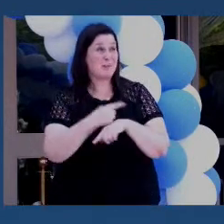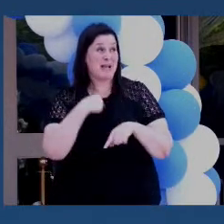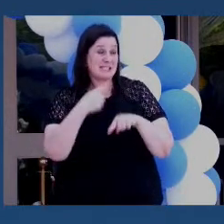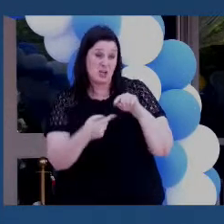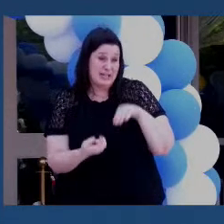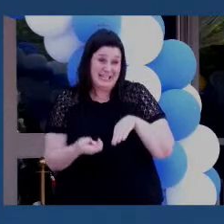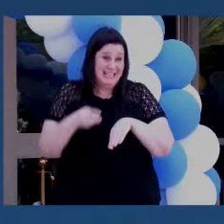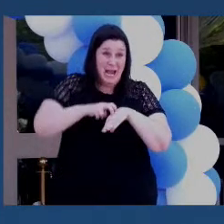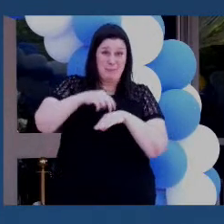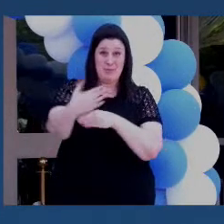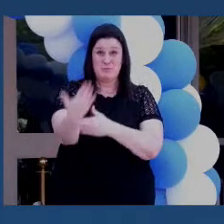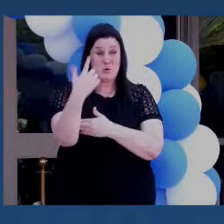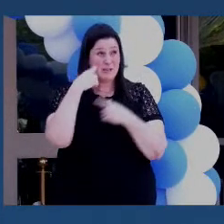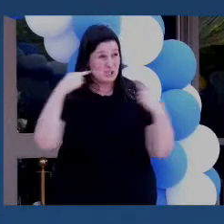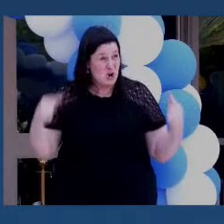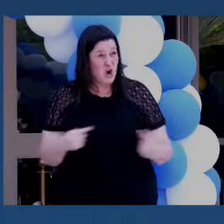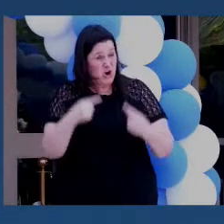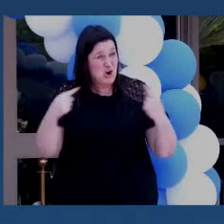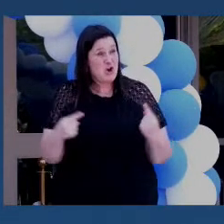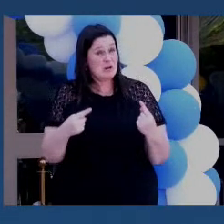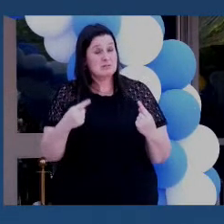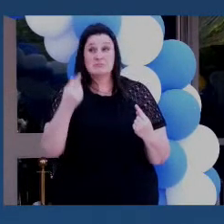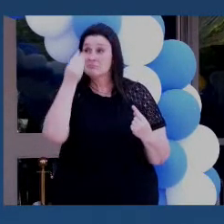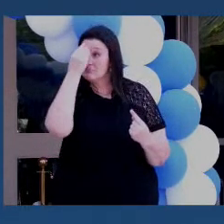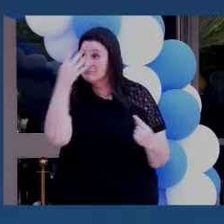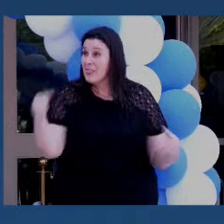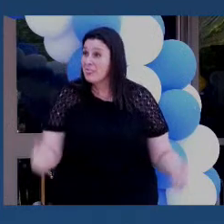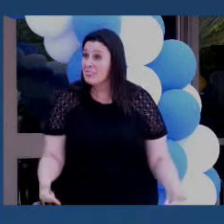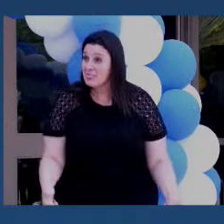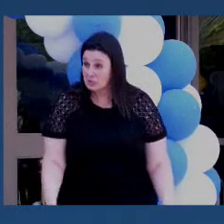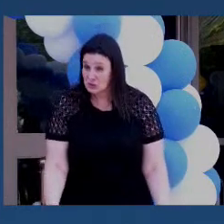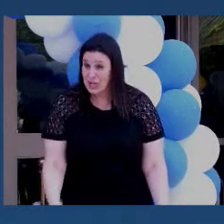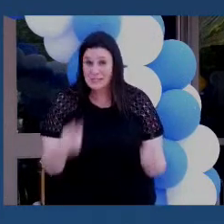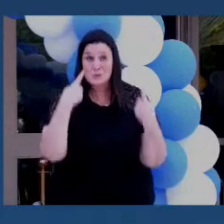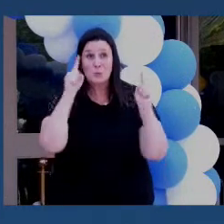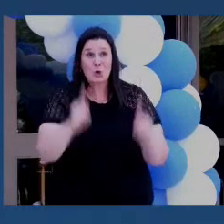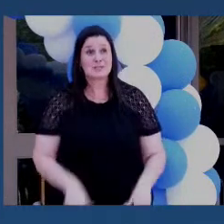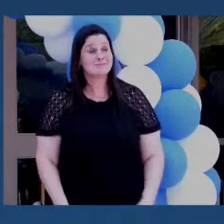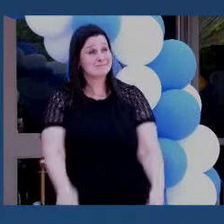bed in the morning. It hurt so much. The shots worked. I'm